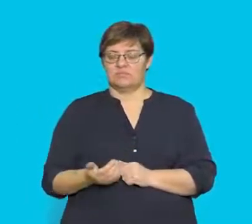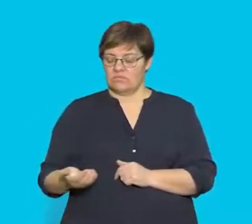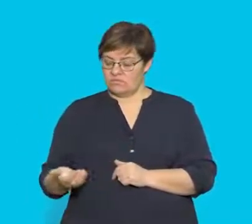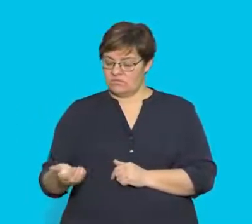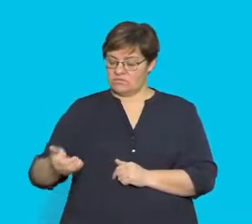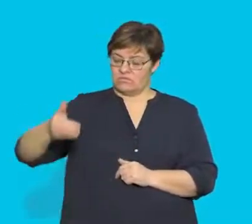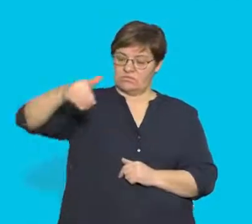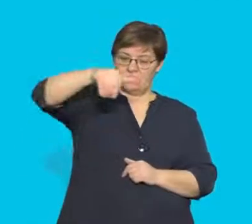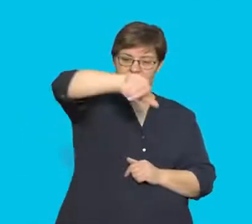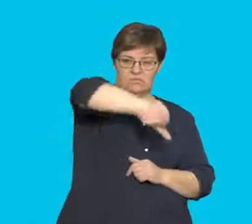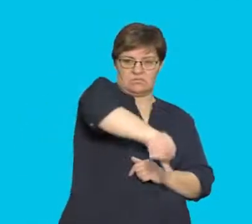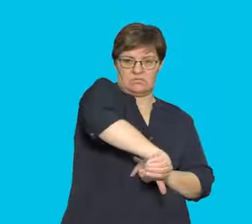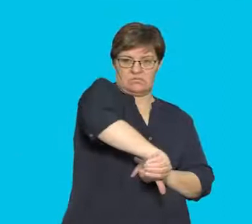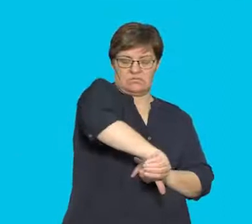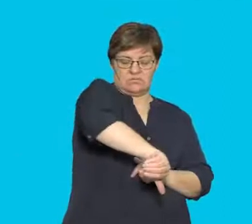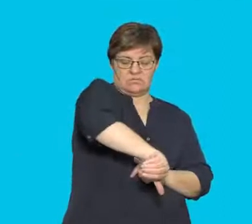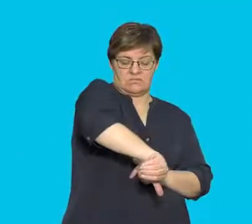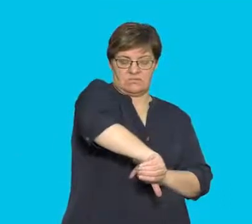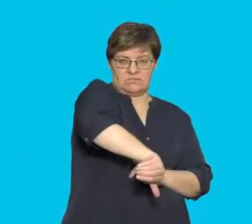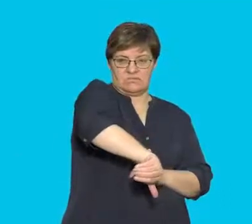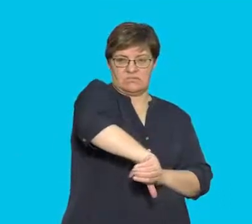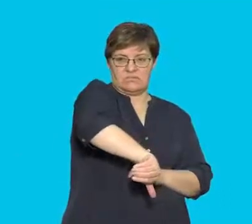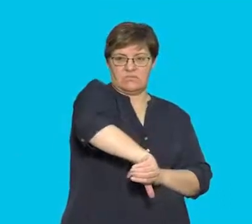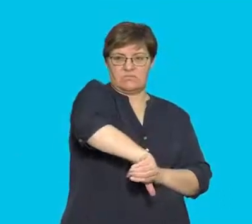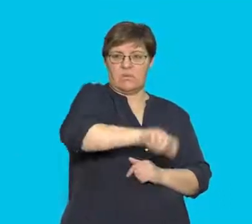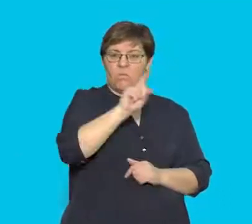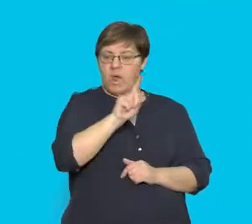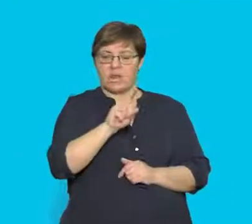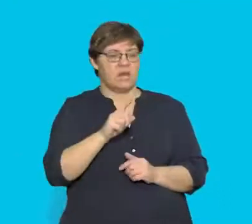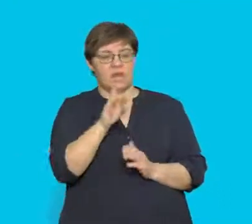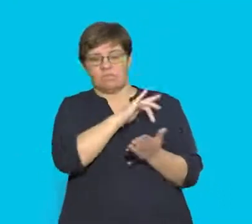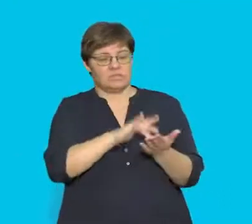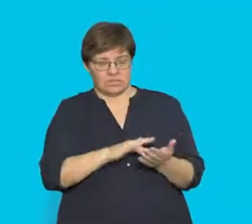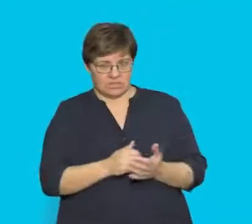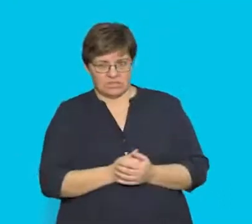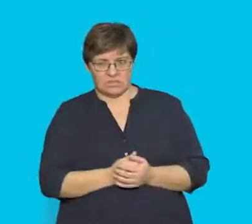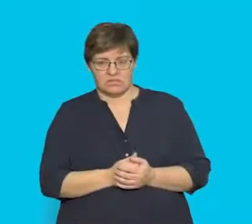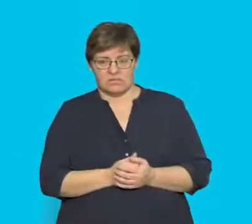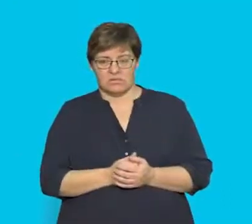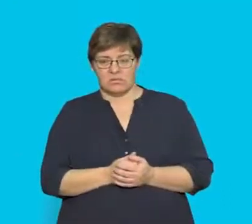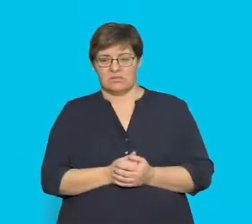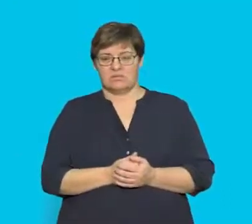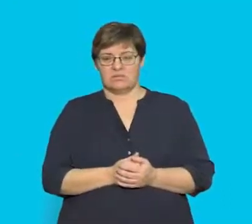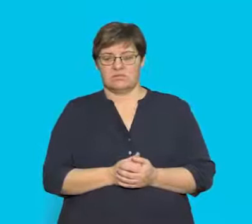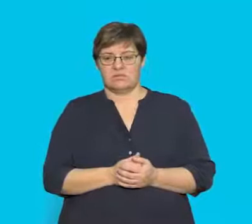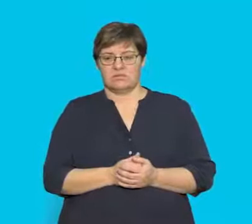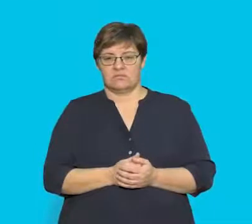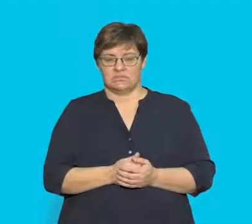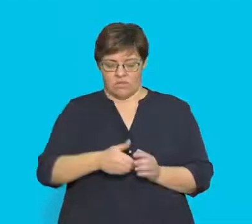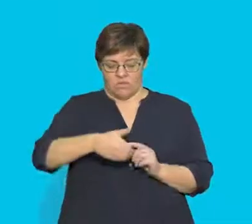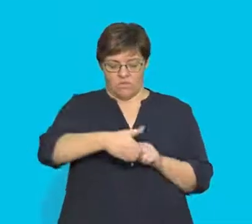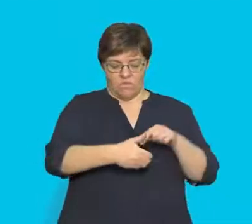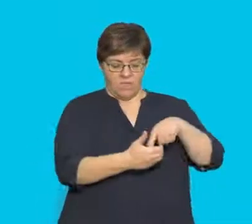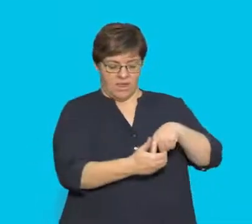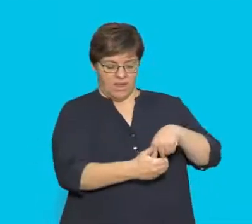magnetic field is all around the loop. It's not just in one position. It's everywhere along where that wire